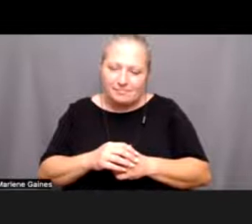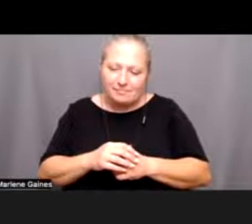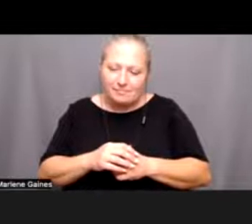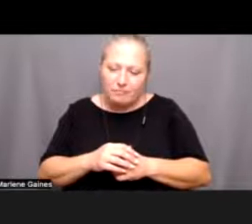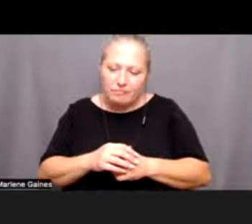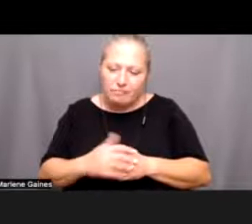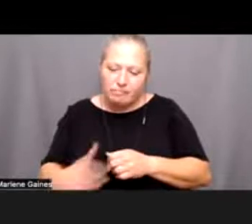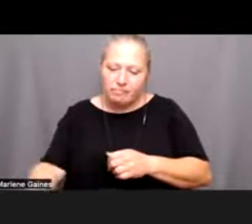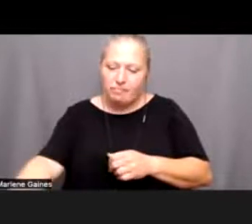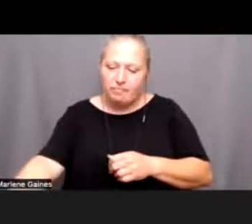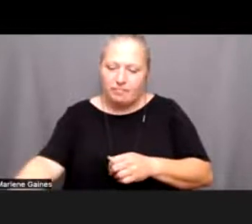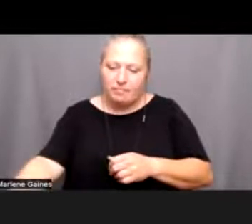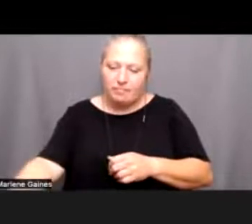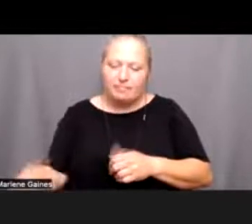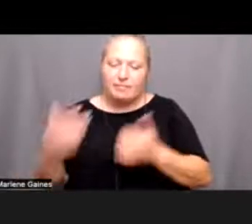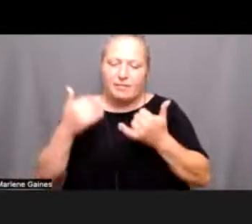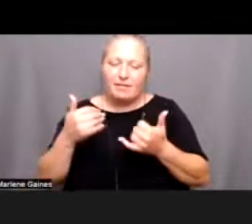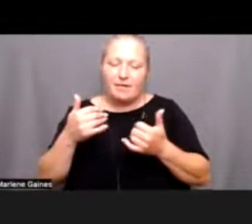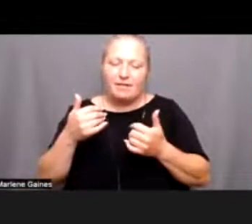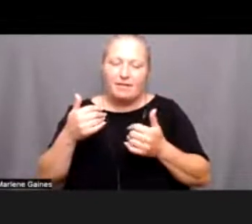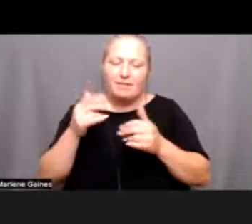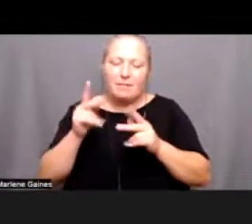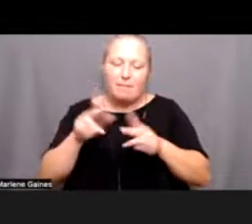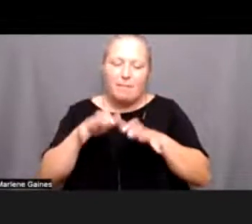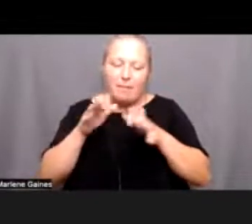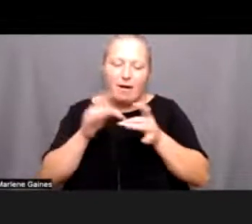Okay, we have a live public comment coming.